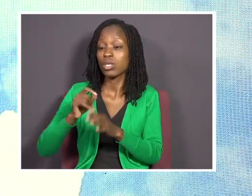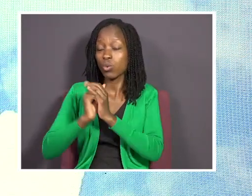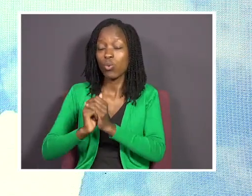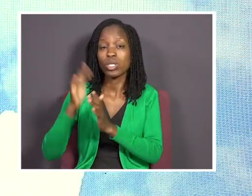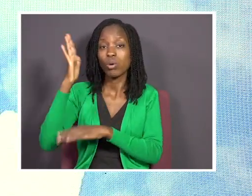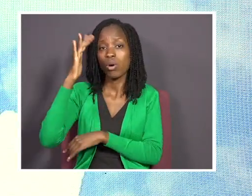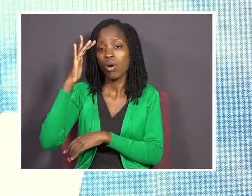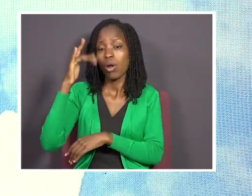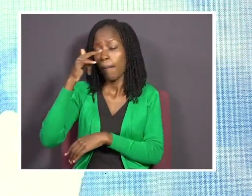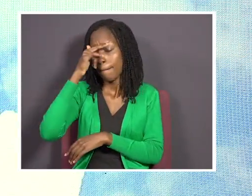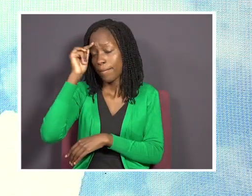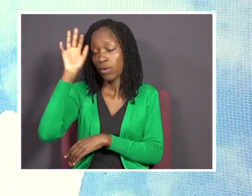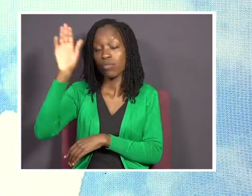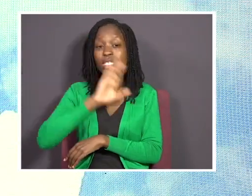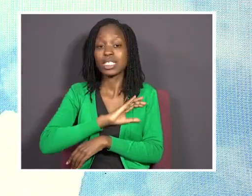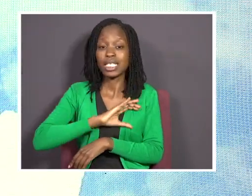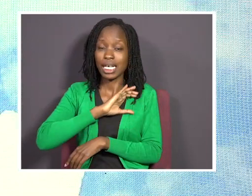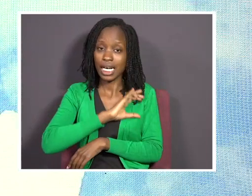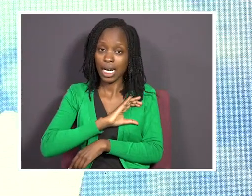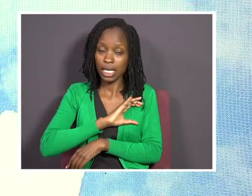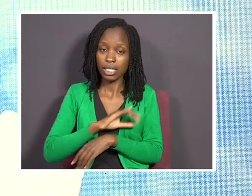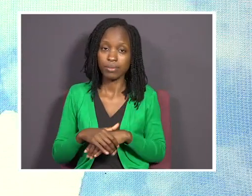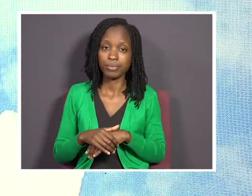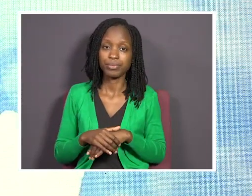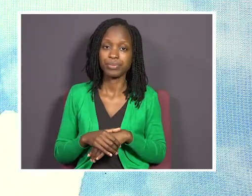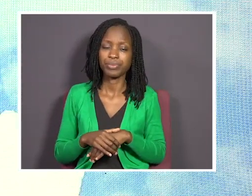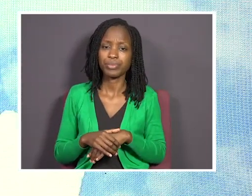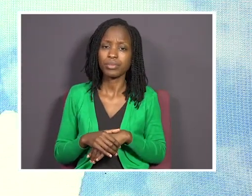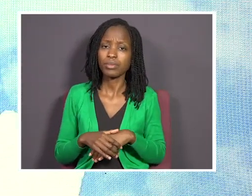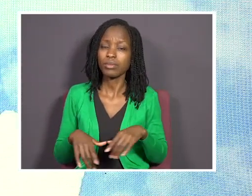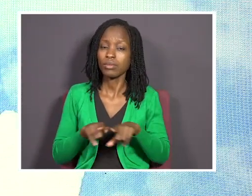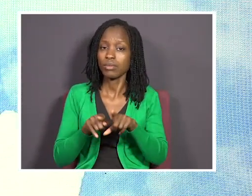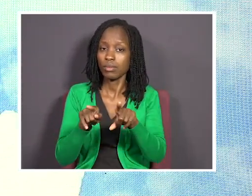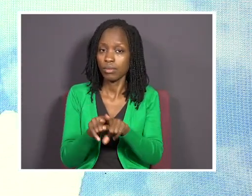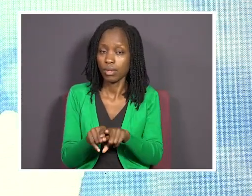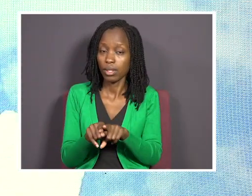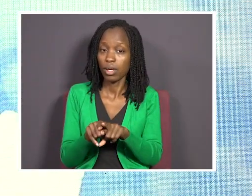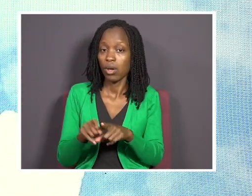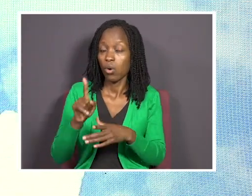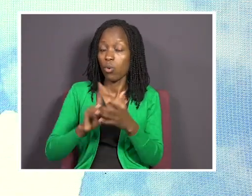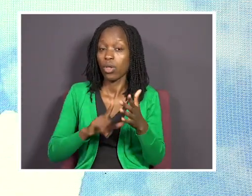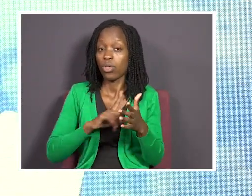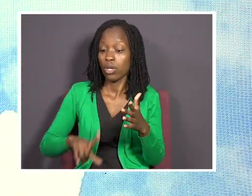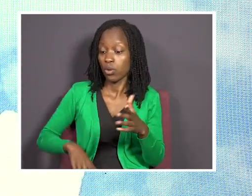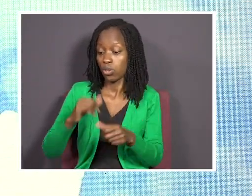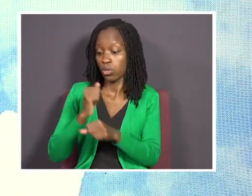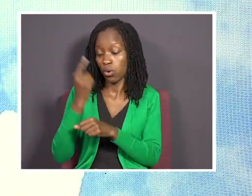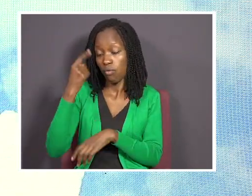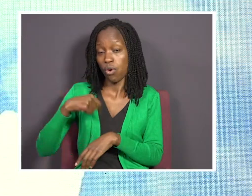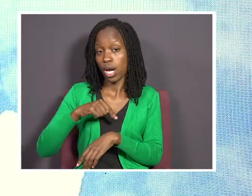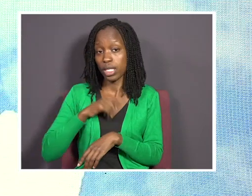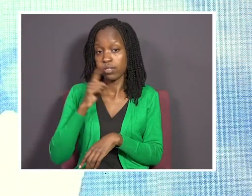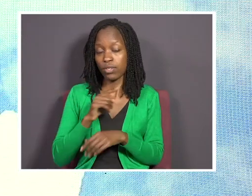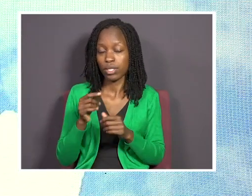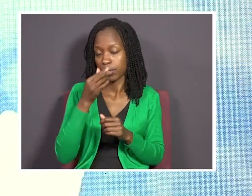is because of his character, his attributes, but also for what he has done. Let's take who